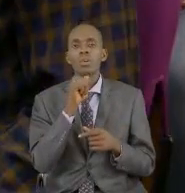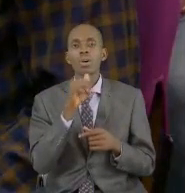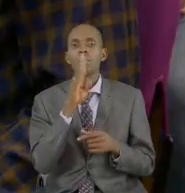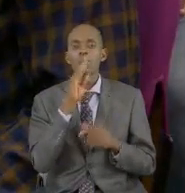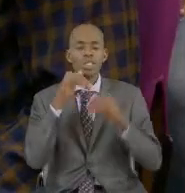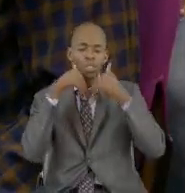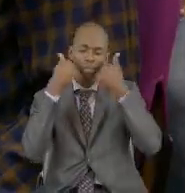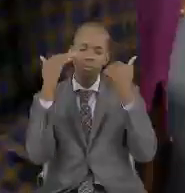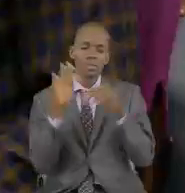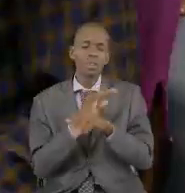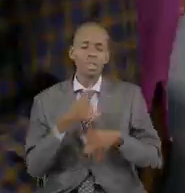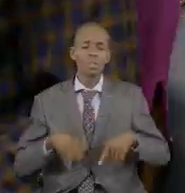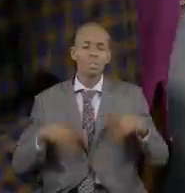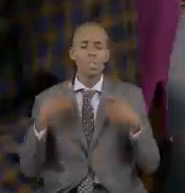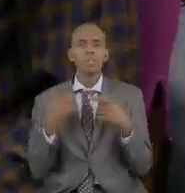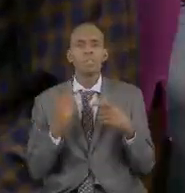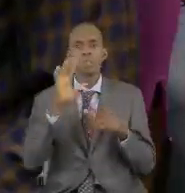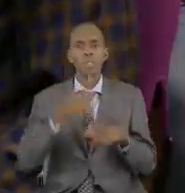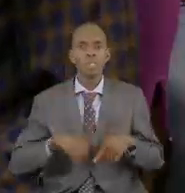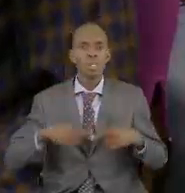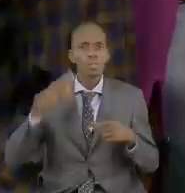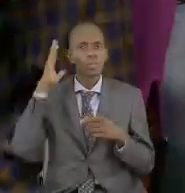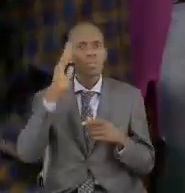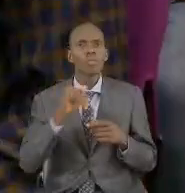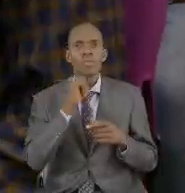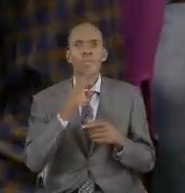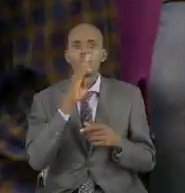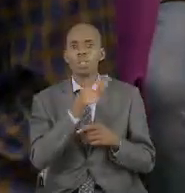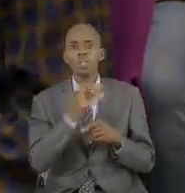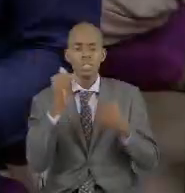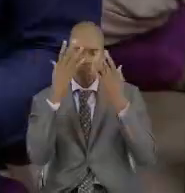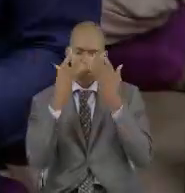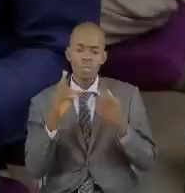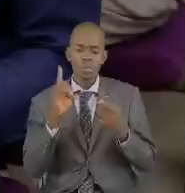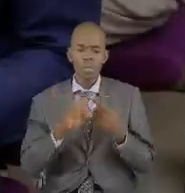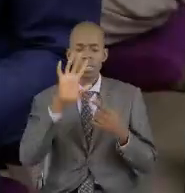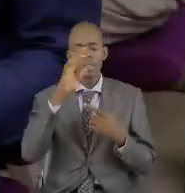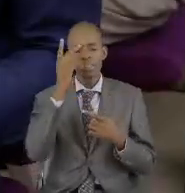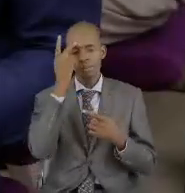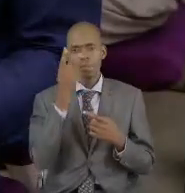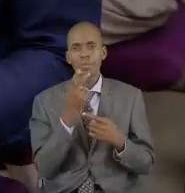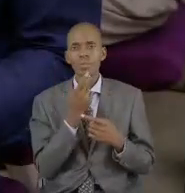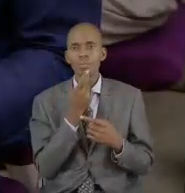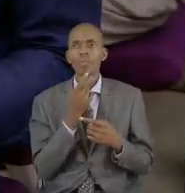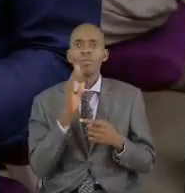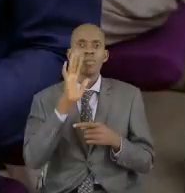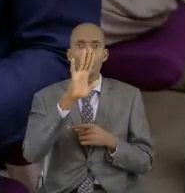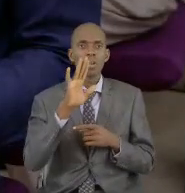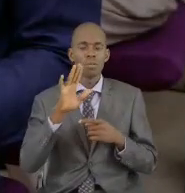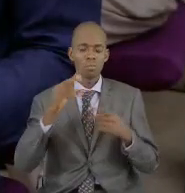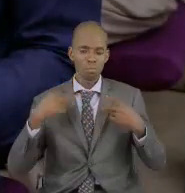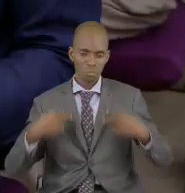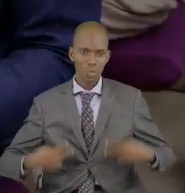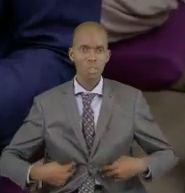life. Your life will not be a sorrow to your parents, your physical natural parents, and